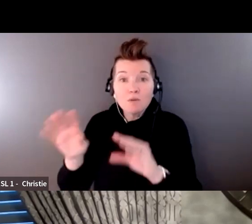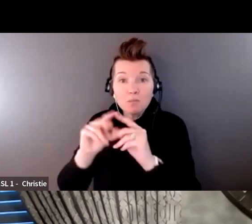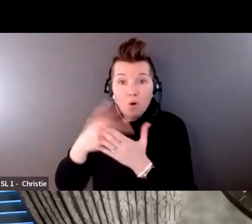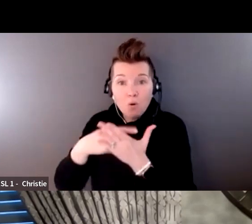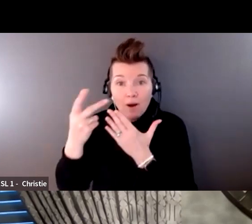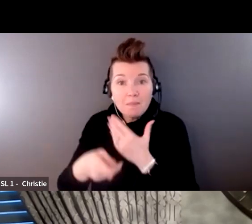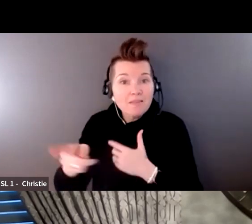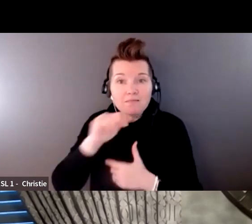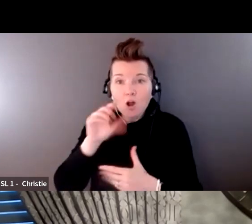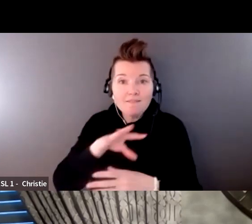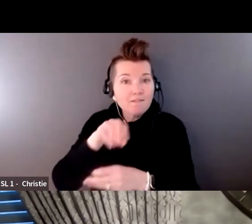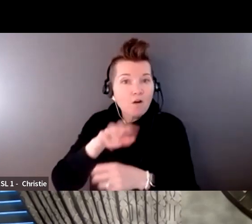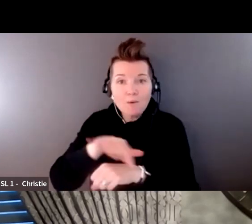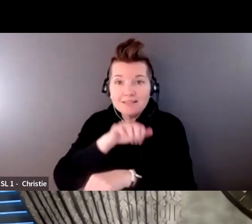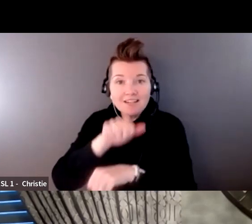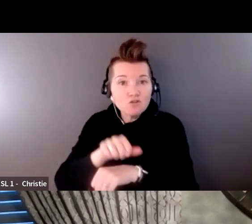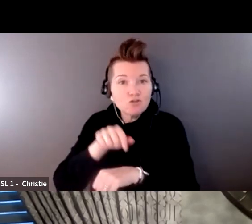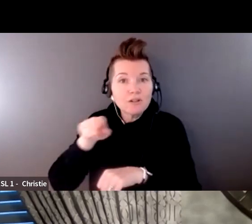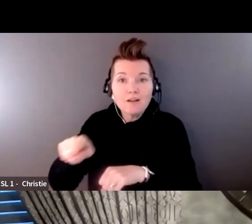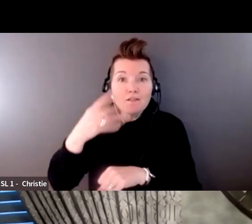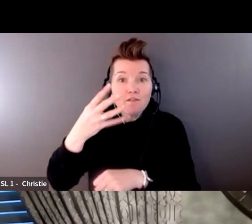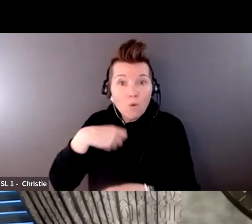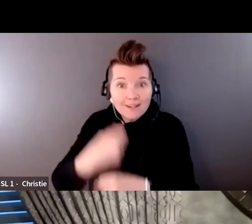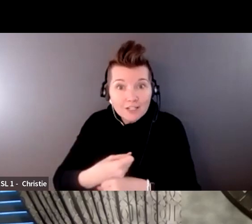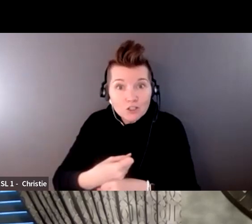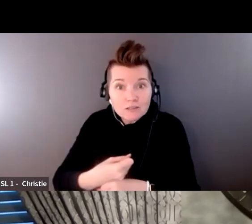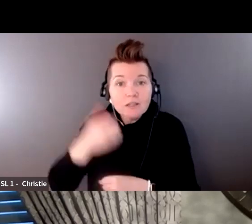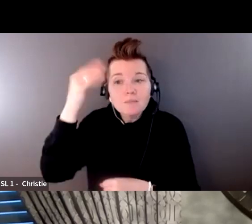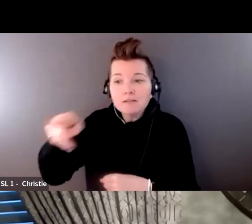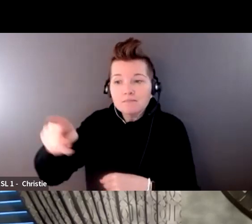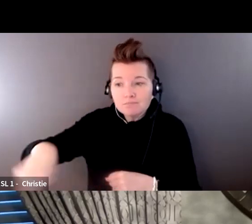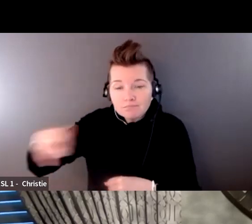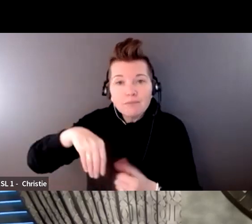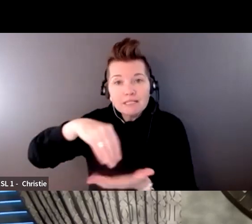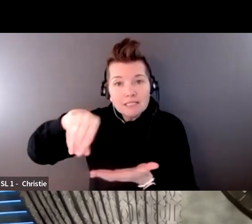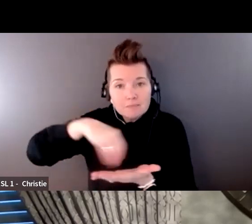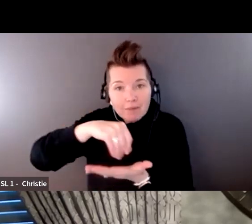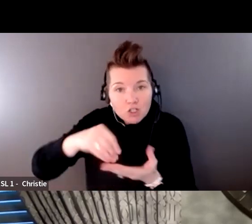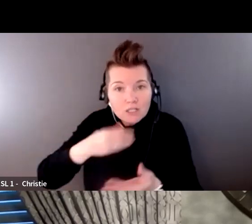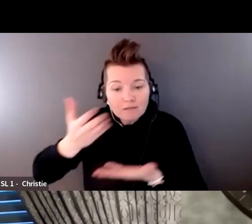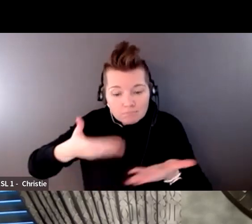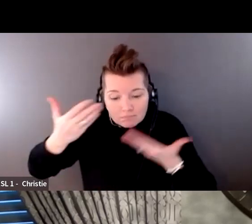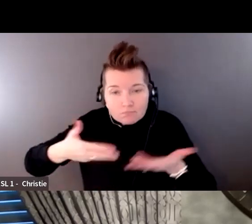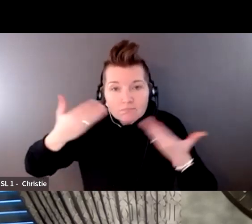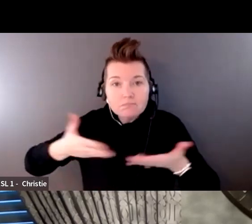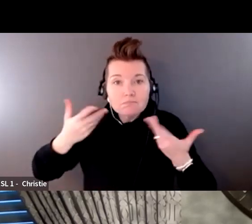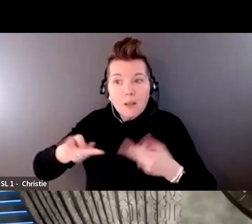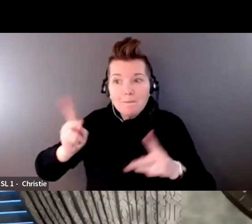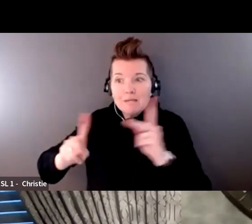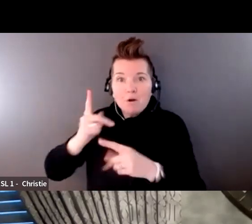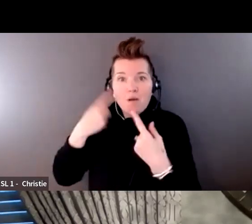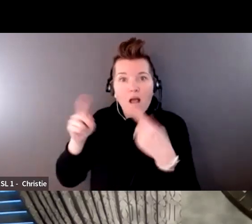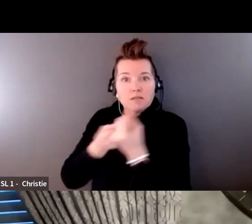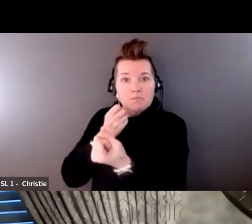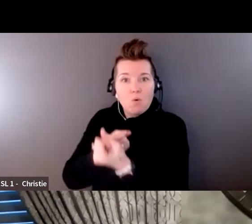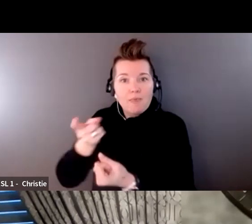in the program because they were smudging, and they had people supporting them for the first time. So I would